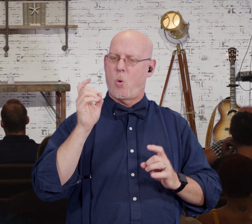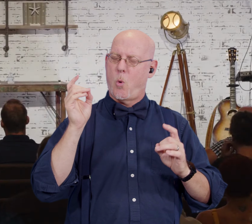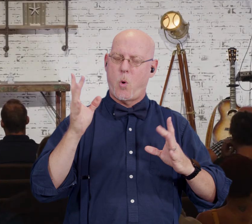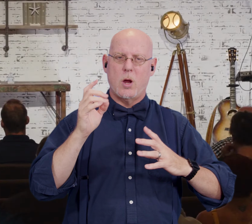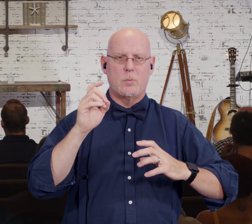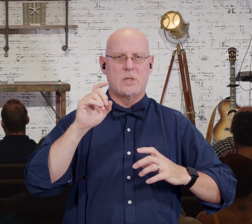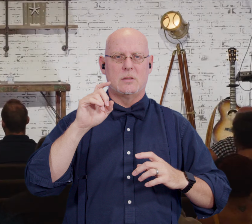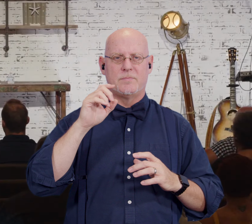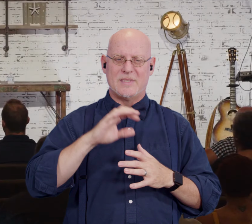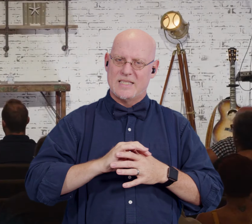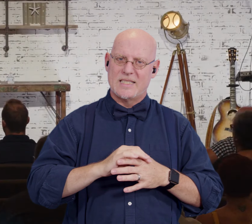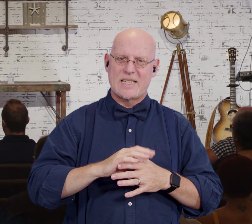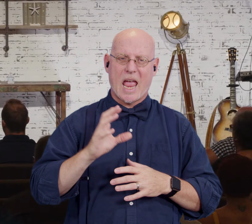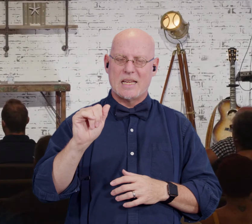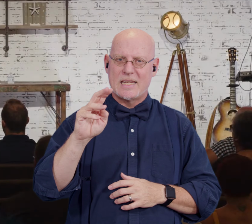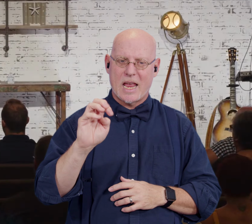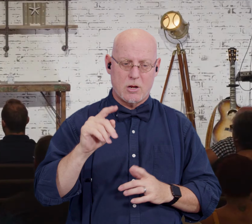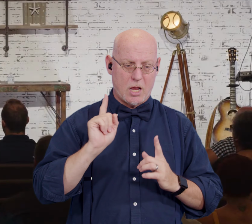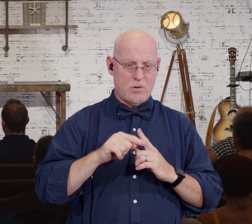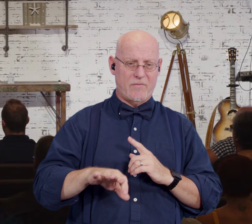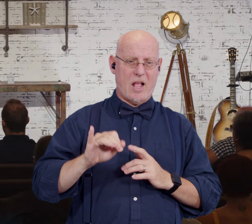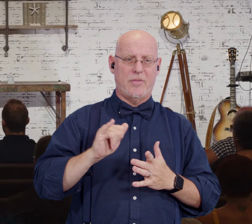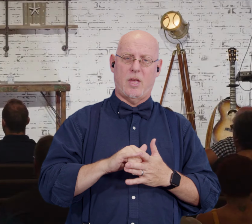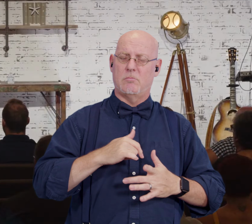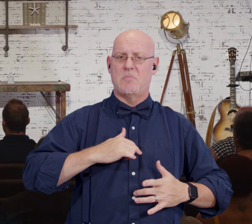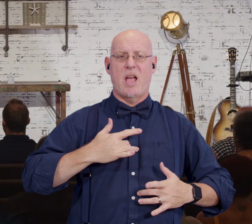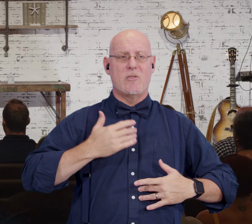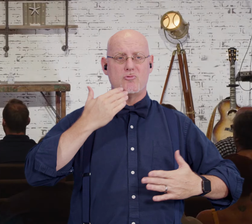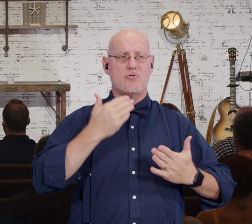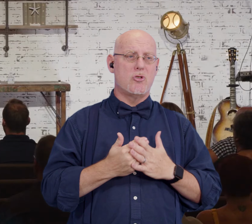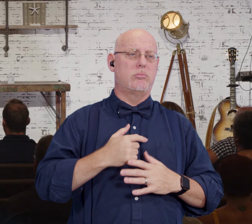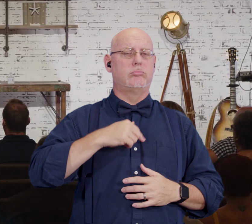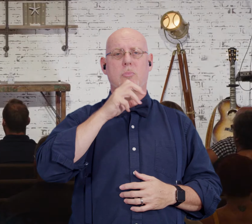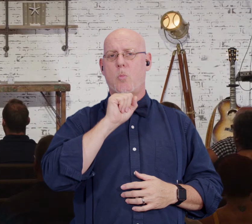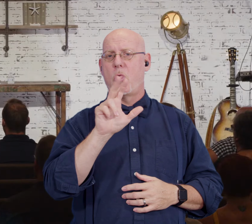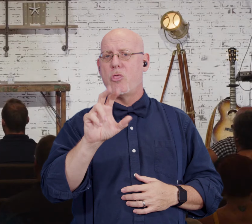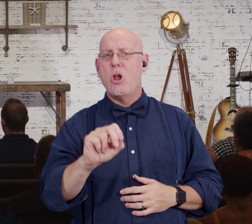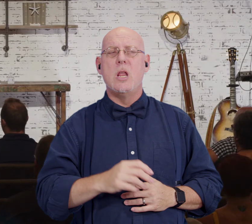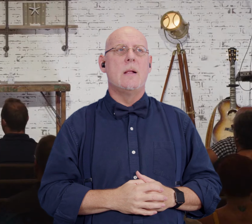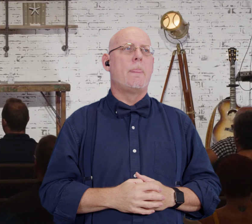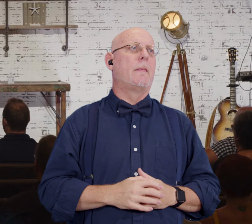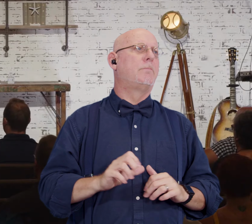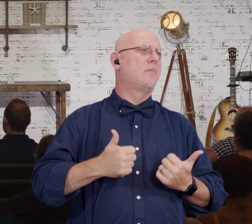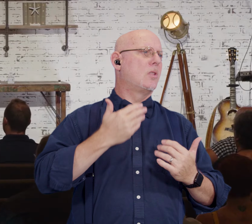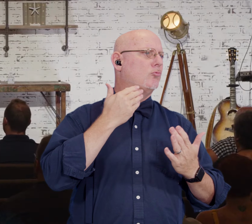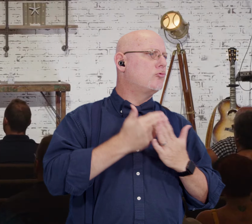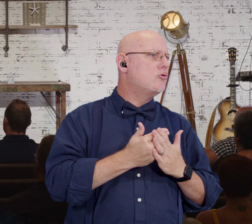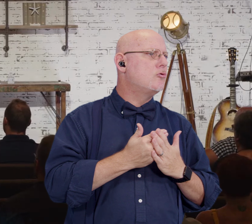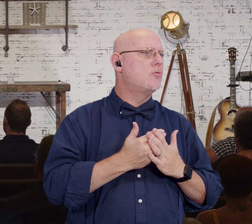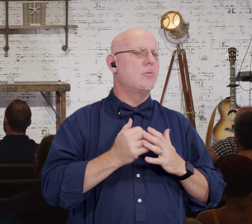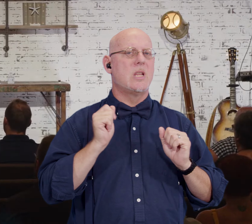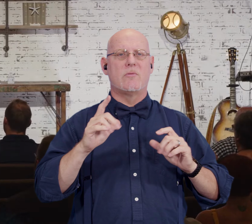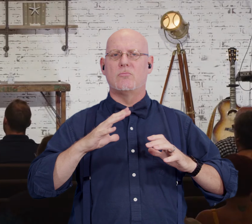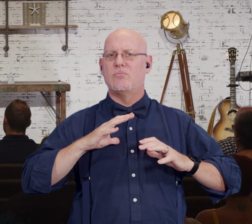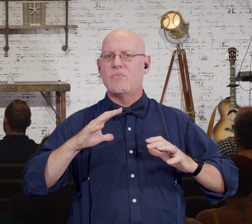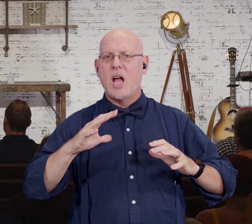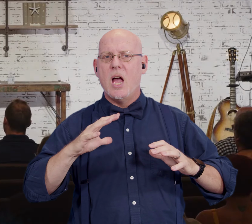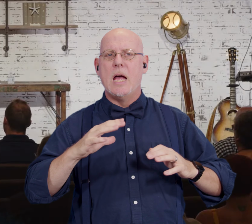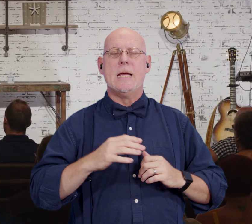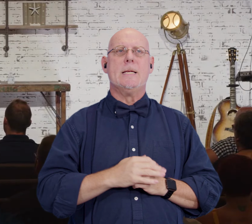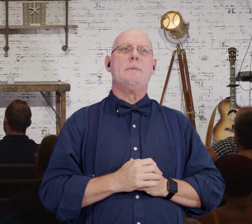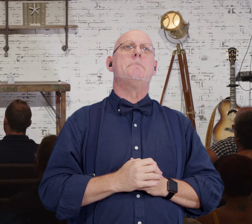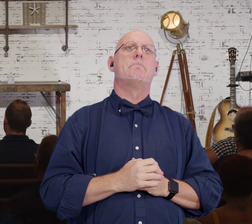cancer. Up until the discovery of that melanoma, I felt great. I was 30 years old. Life was grand. Everything was going